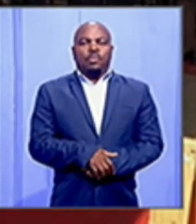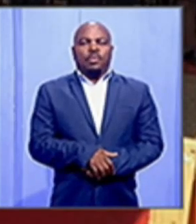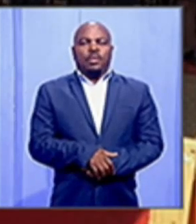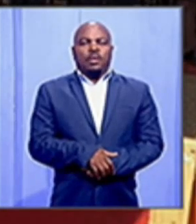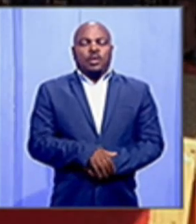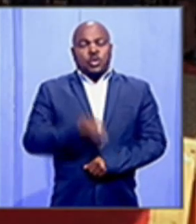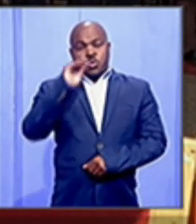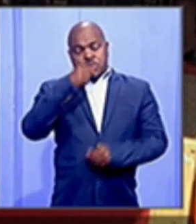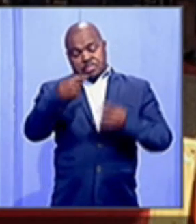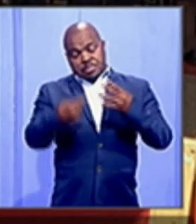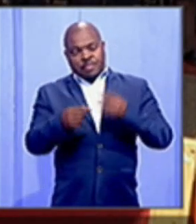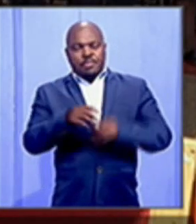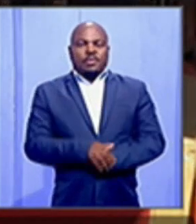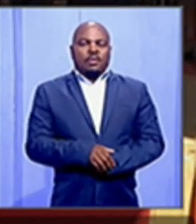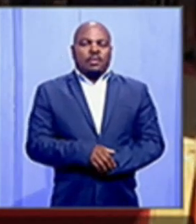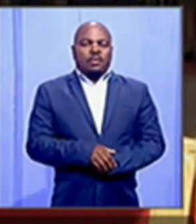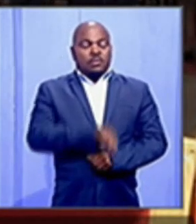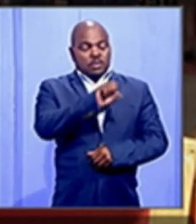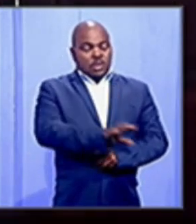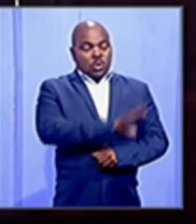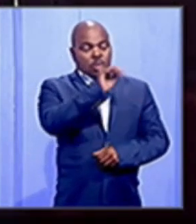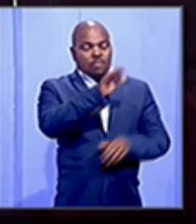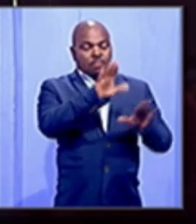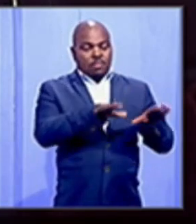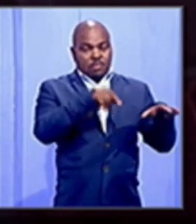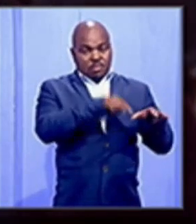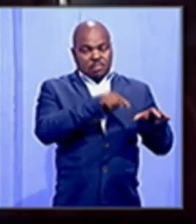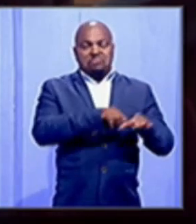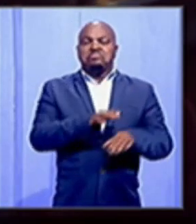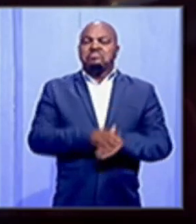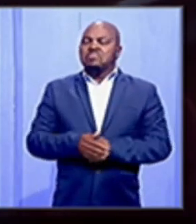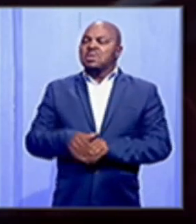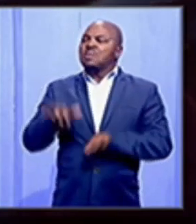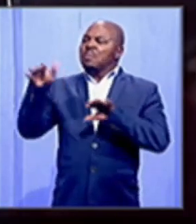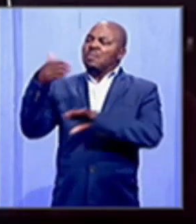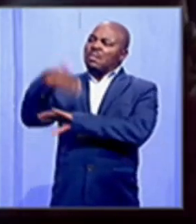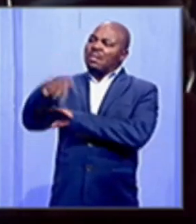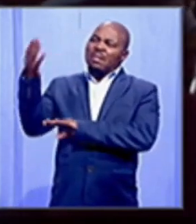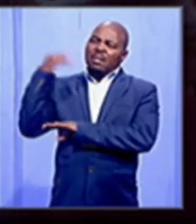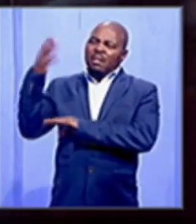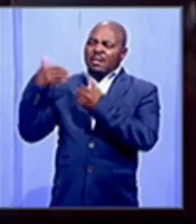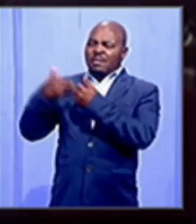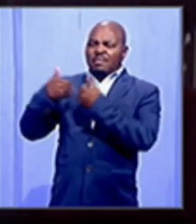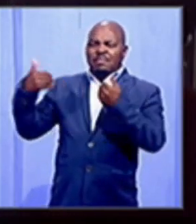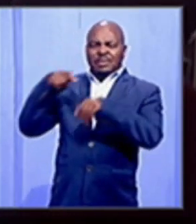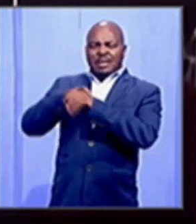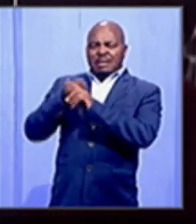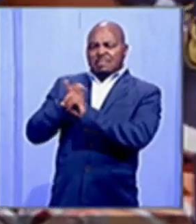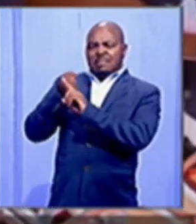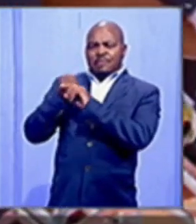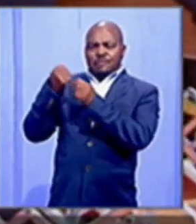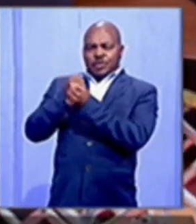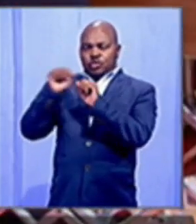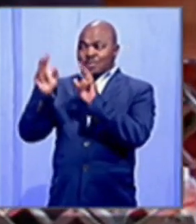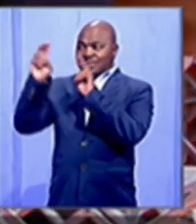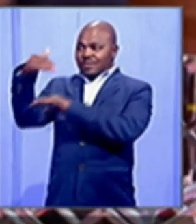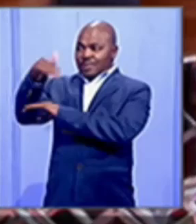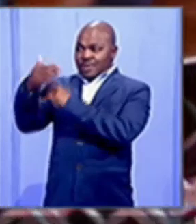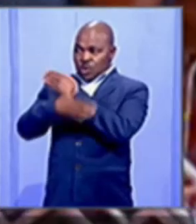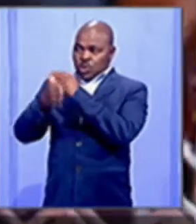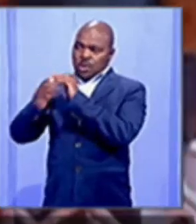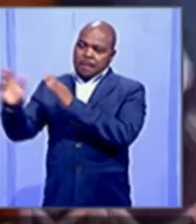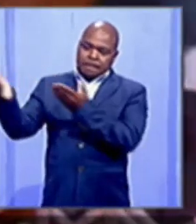Mo kgasong eno re utlwa fa Afrika Borwa e tsweletse go busetsa gae ditopo le masaledi a bolela kgololosego ba ba tlhokafaletseng kwa